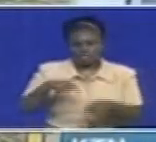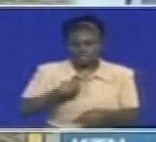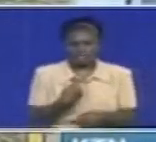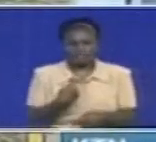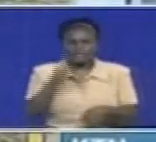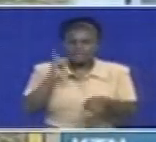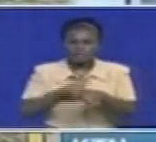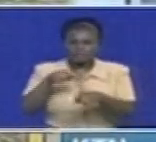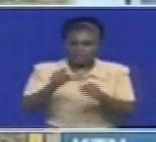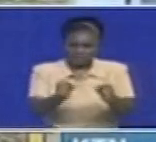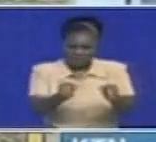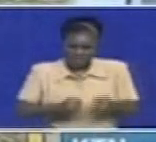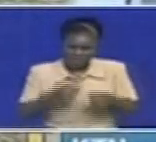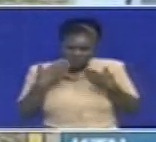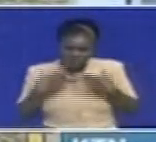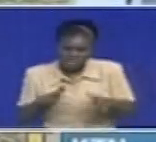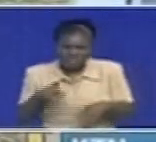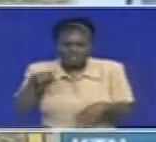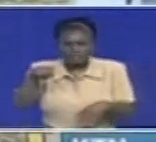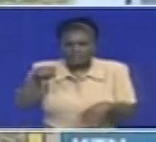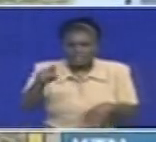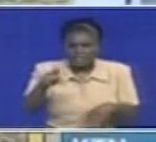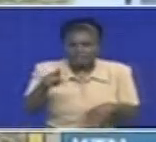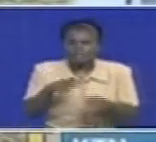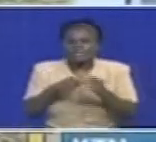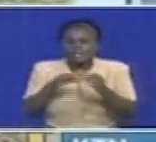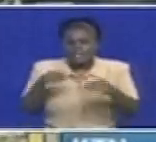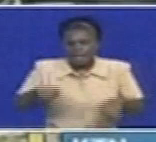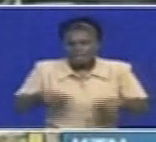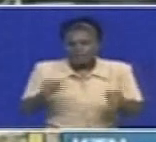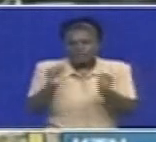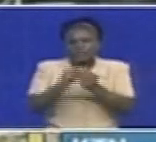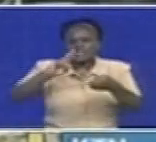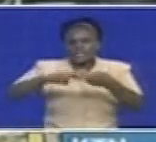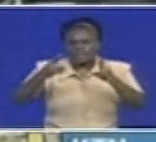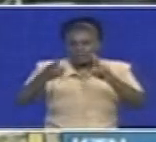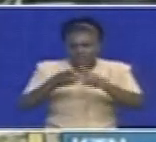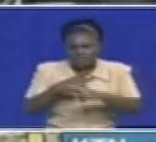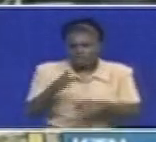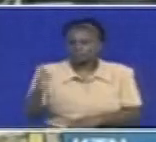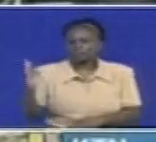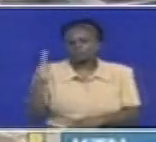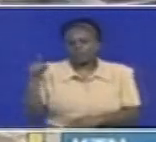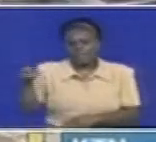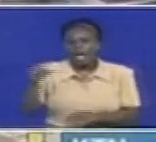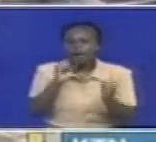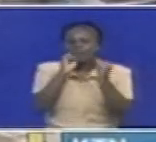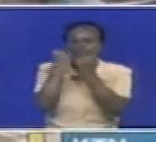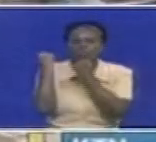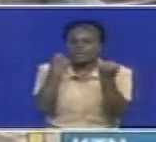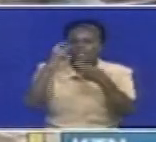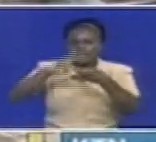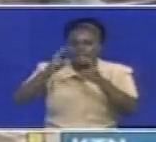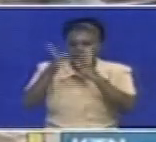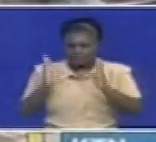When James committed this heinous crime, he was living with a relative who works as a night guard in Mumias. The relative was